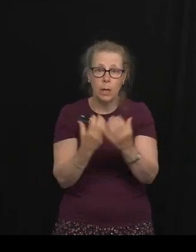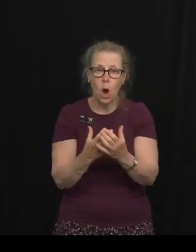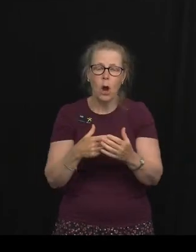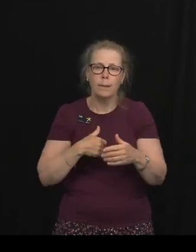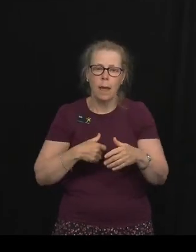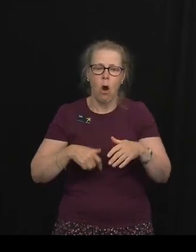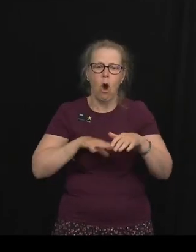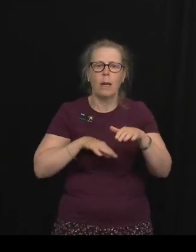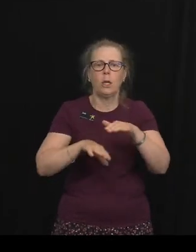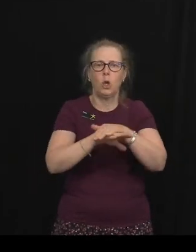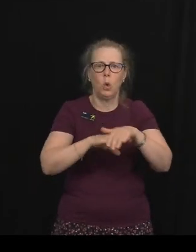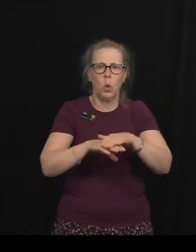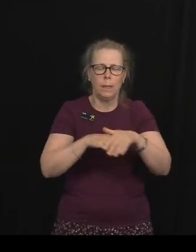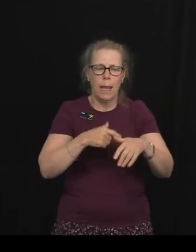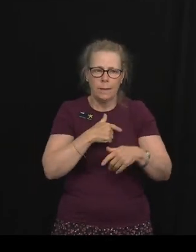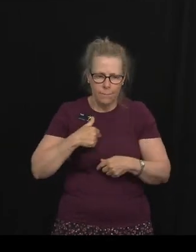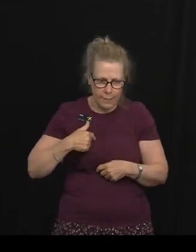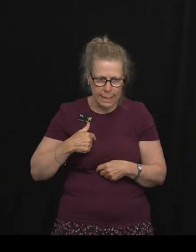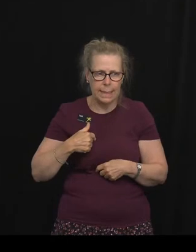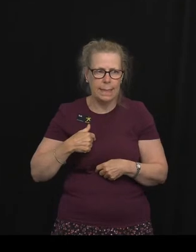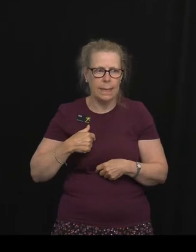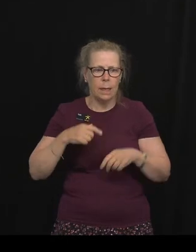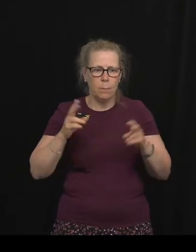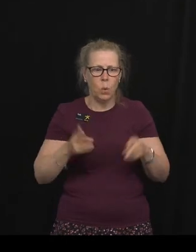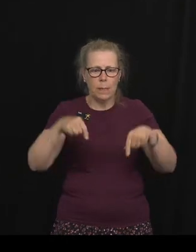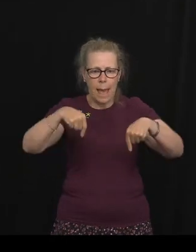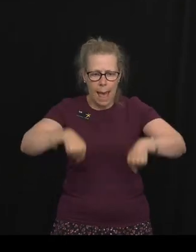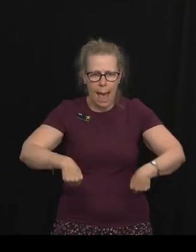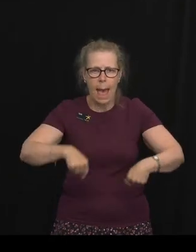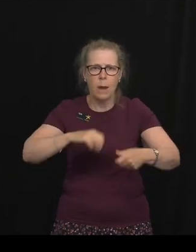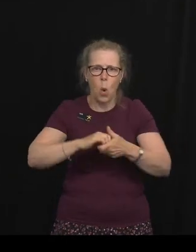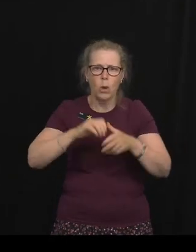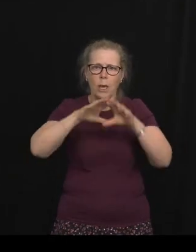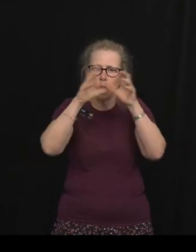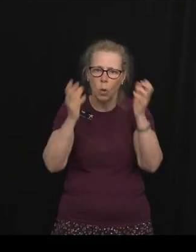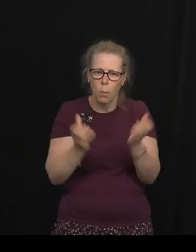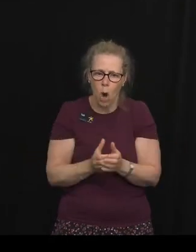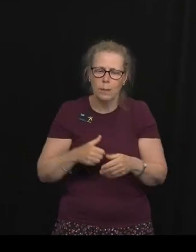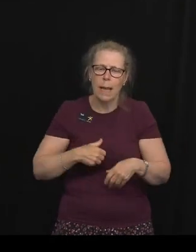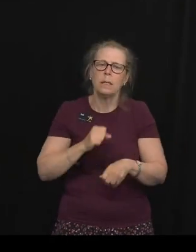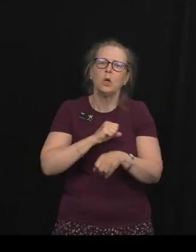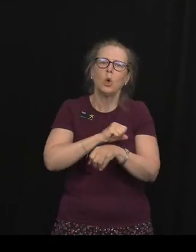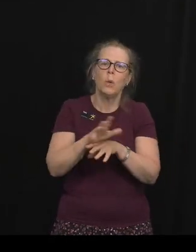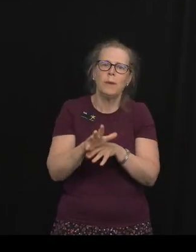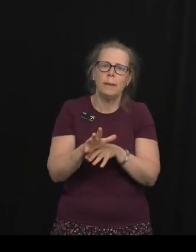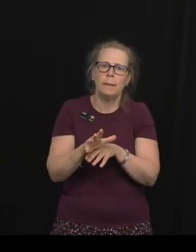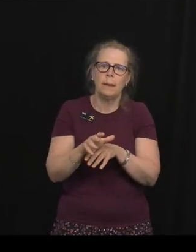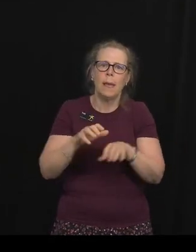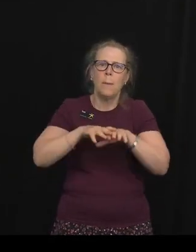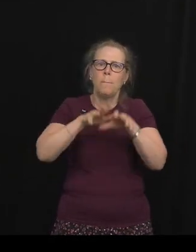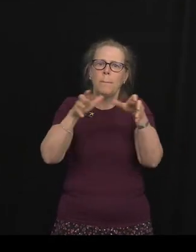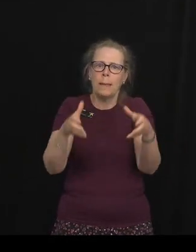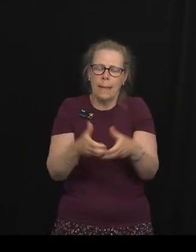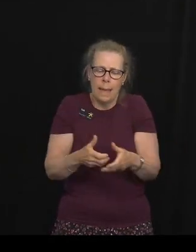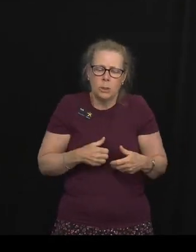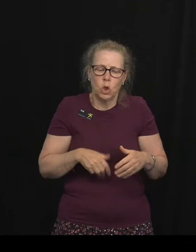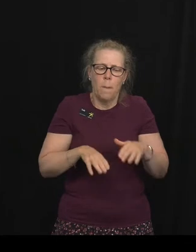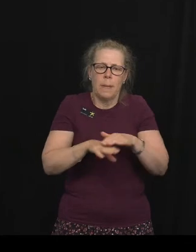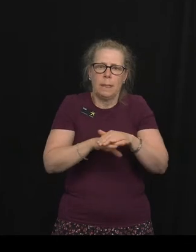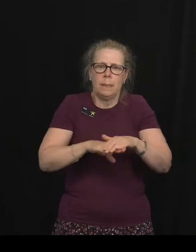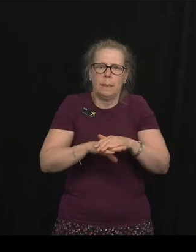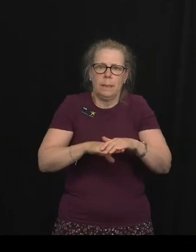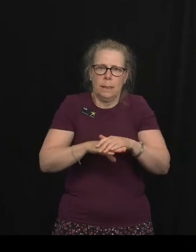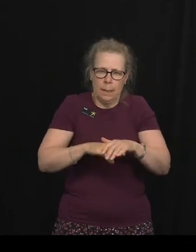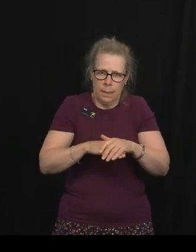common understanding here and globally that the COVID-19 pandemic was, at its very core, based